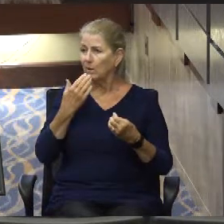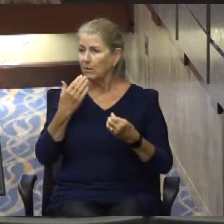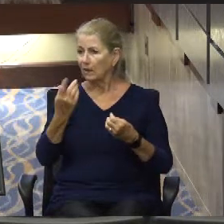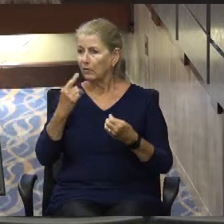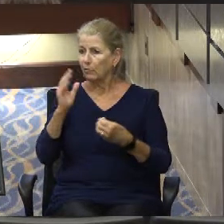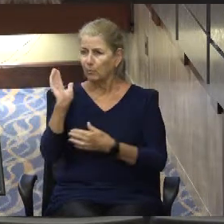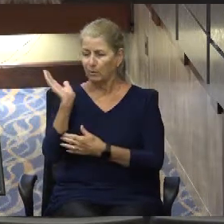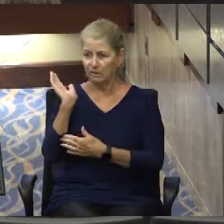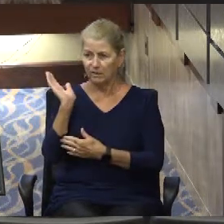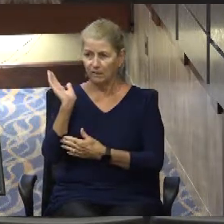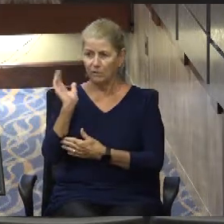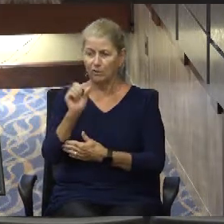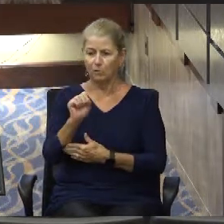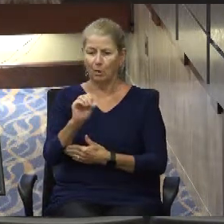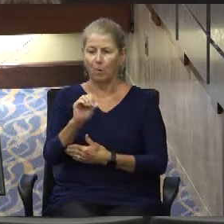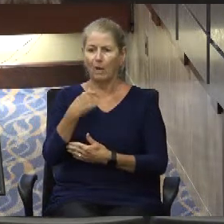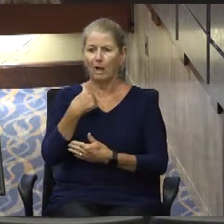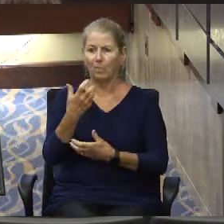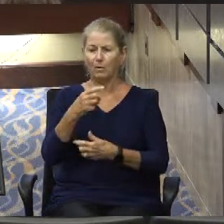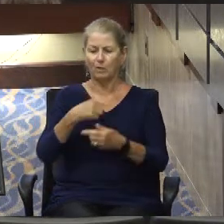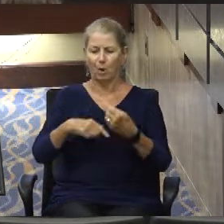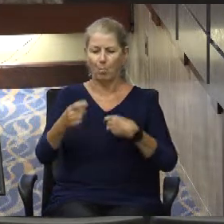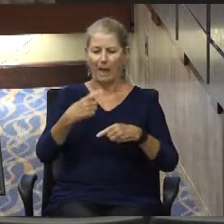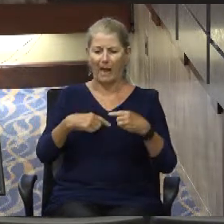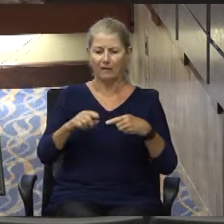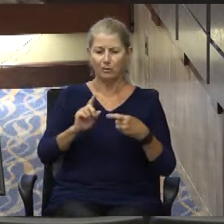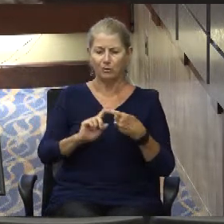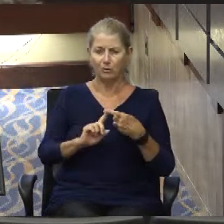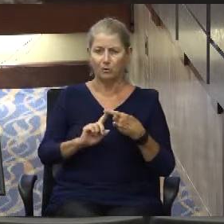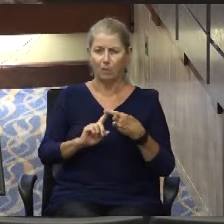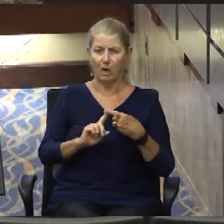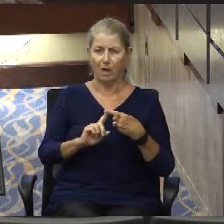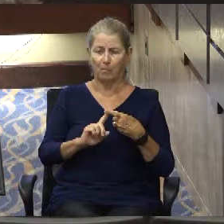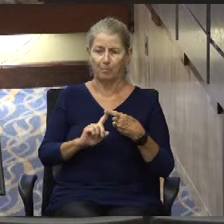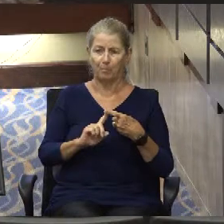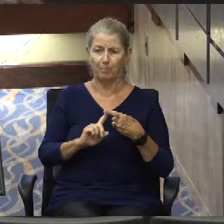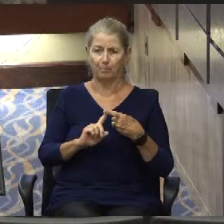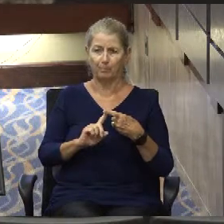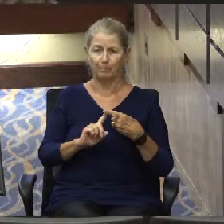presentation. So I wanted to go back to